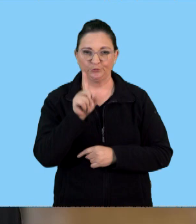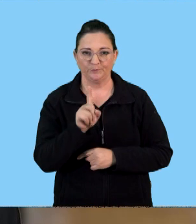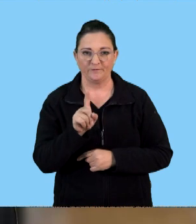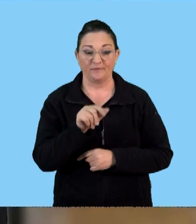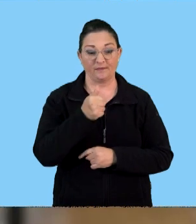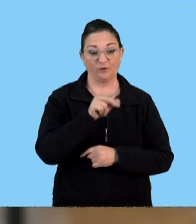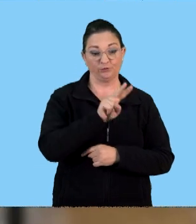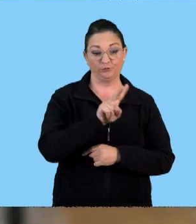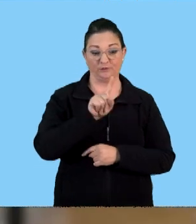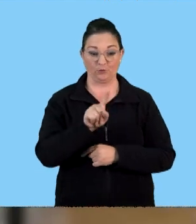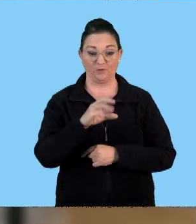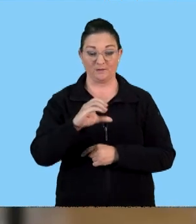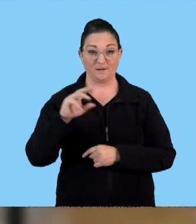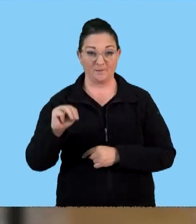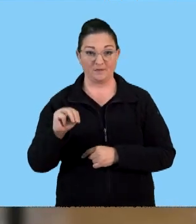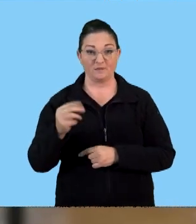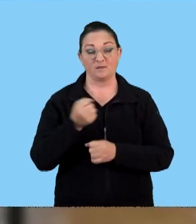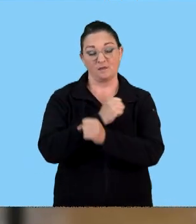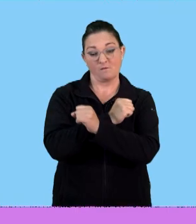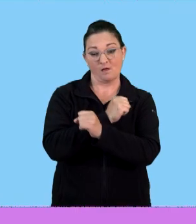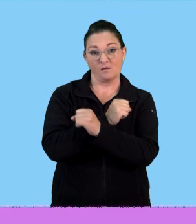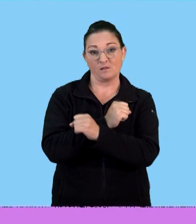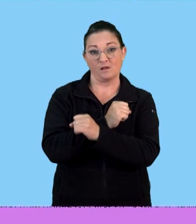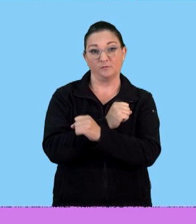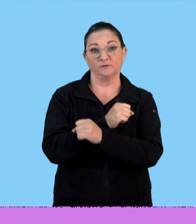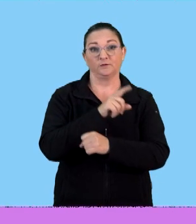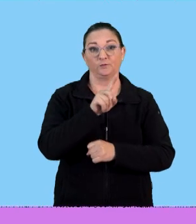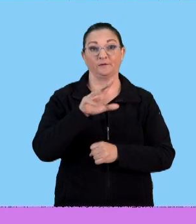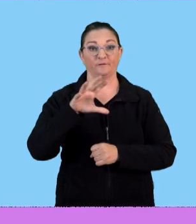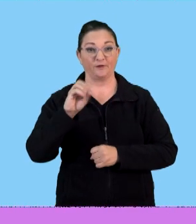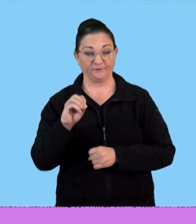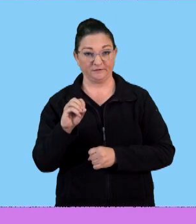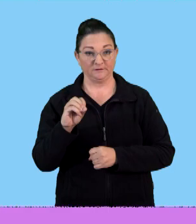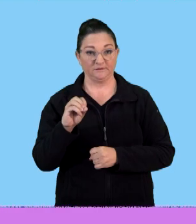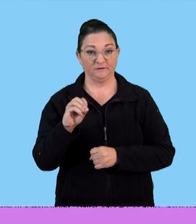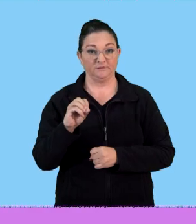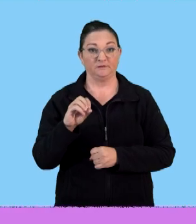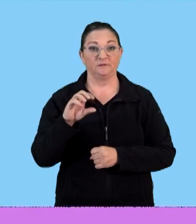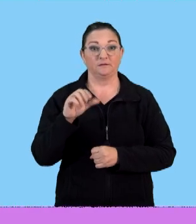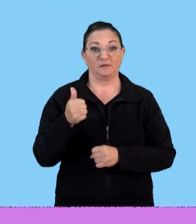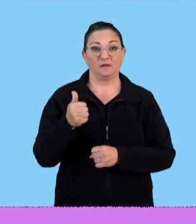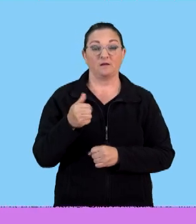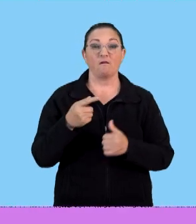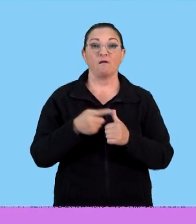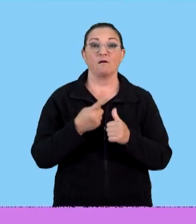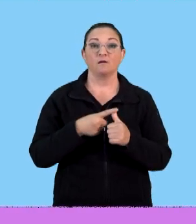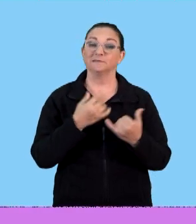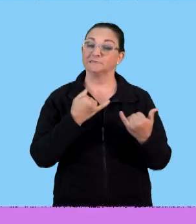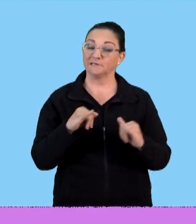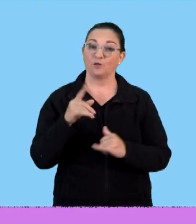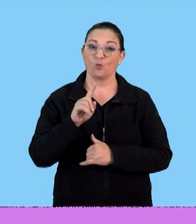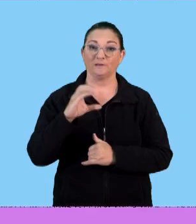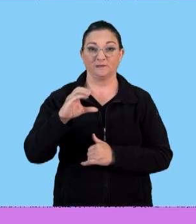took the 21 centimeters, I multiplied it by the scale of 150. So at this point in time, my answer was still